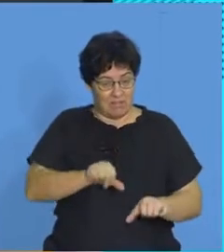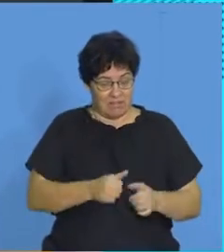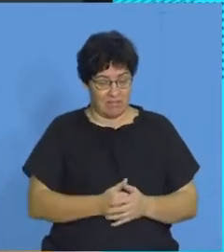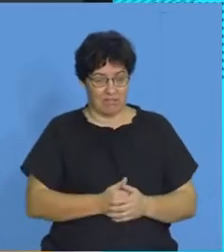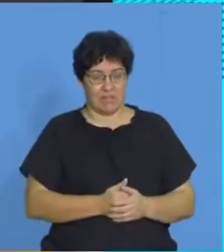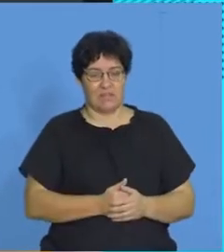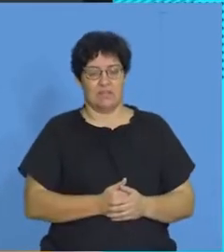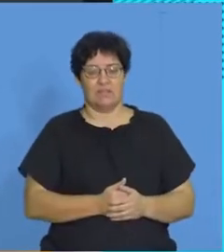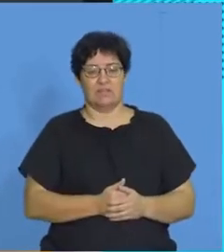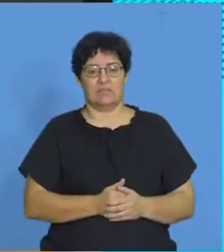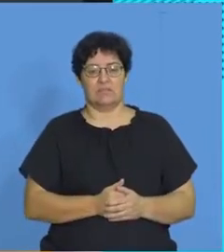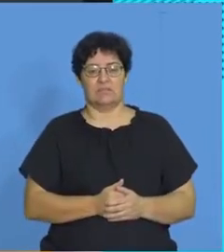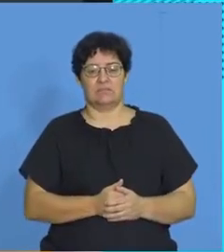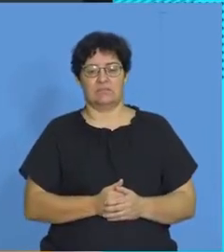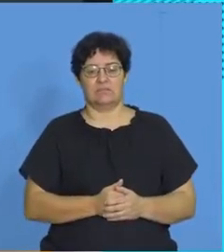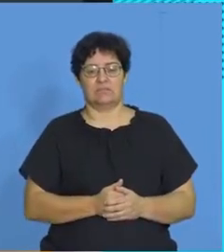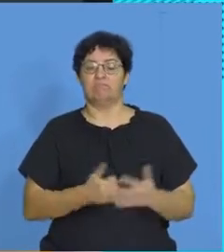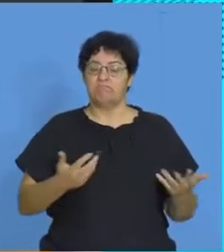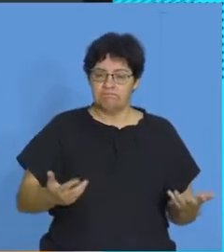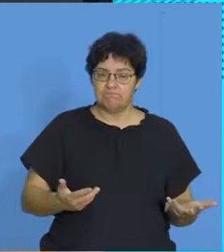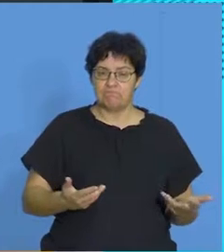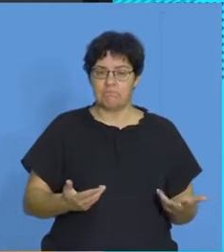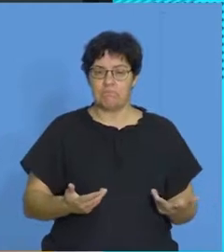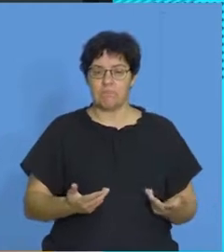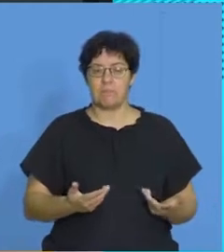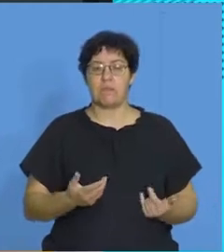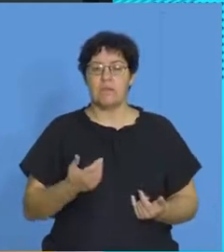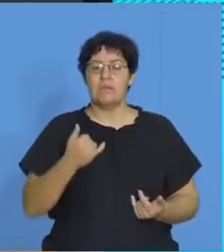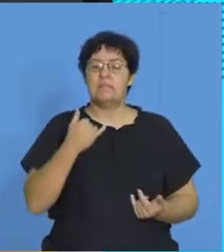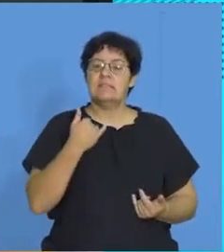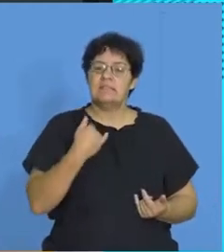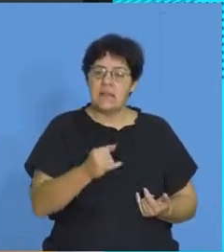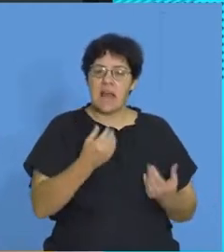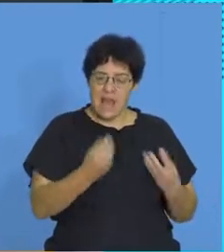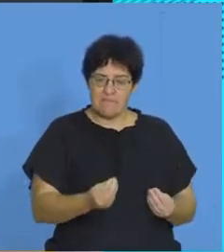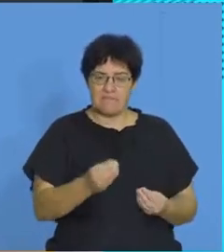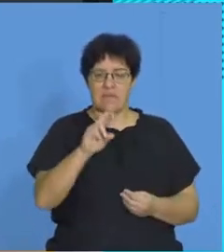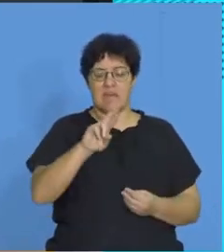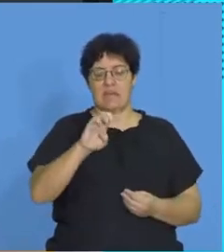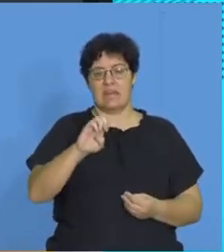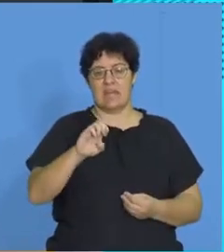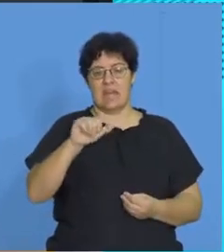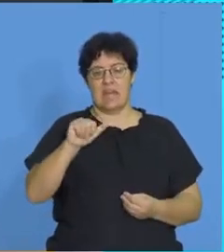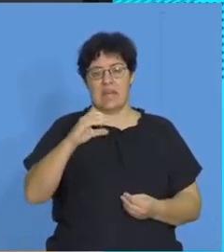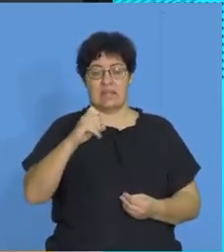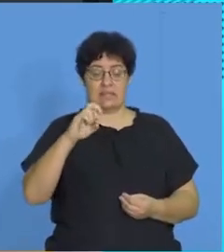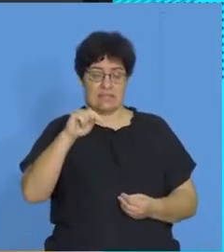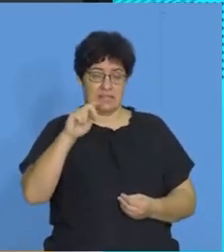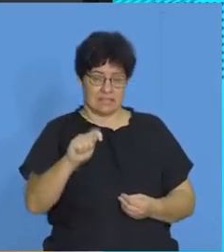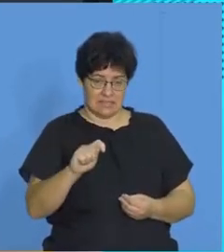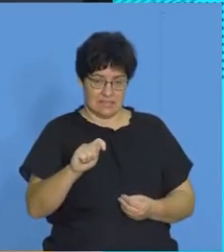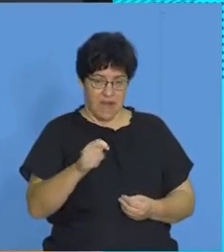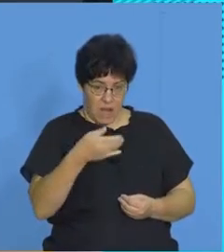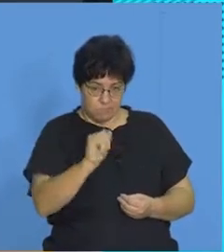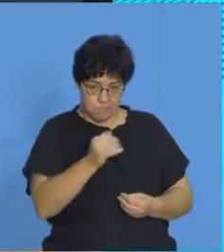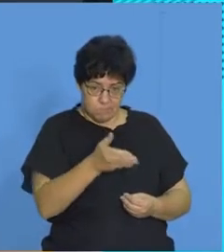as long as there is still a sufficient amount of reacting particles, the reaction will continue. Okay,